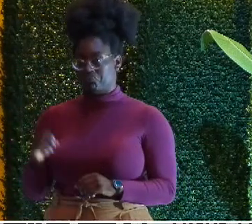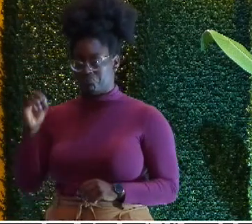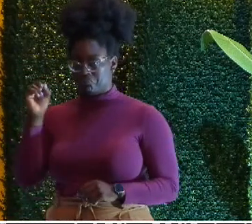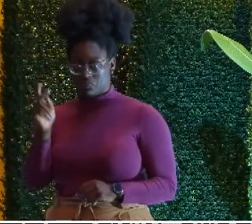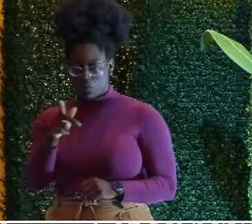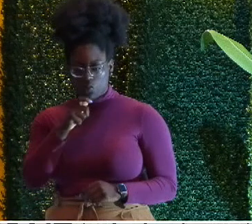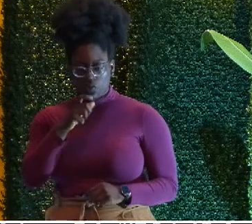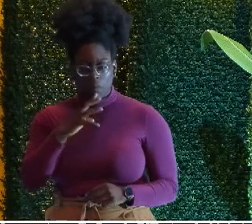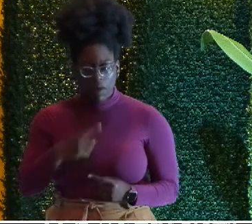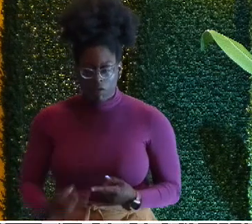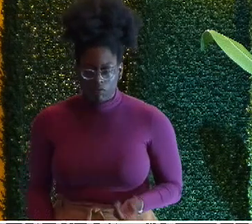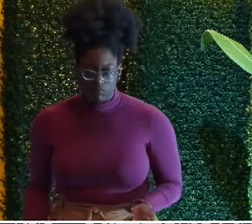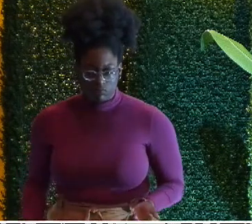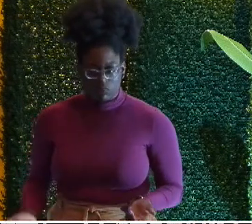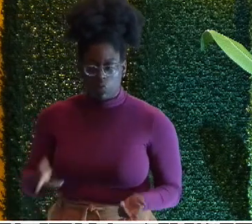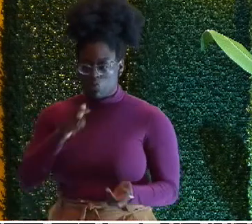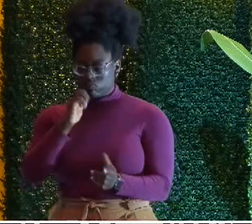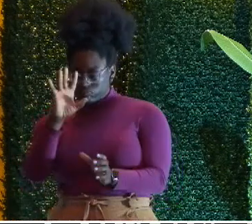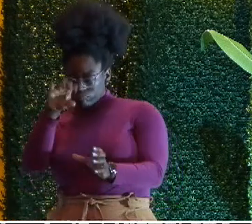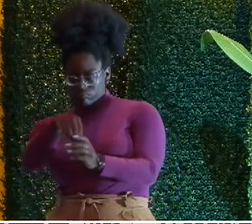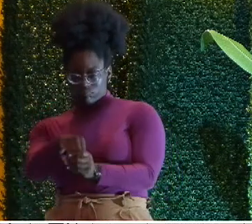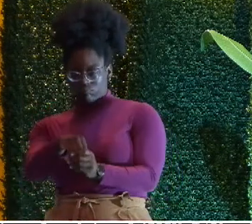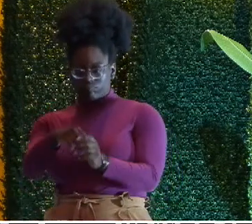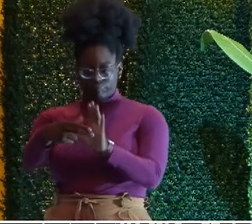we have to start holding